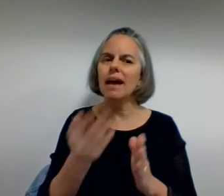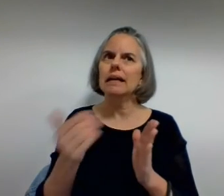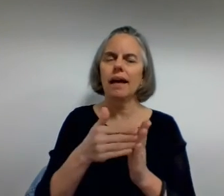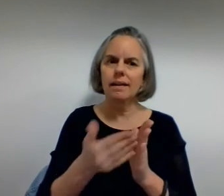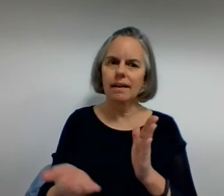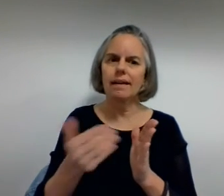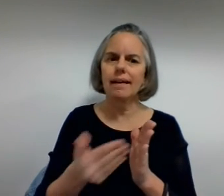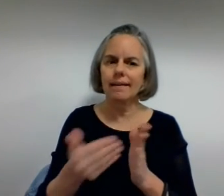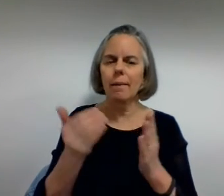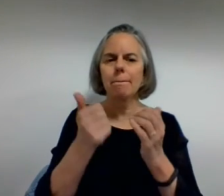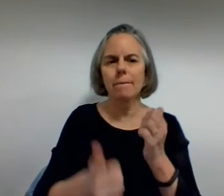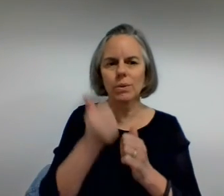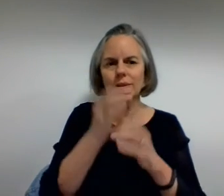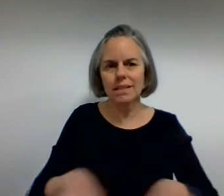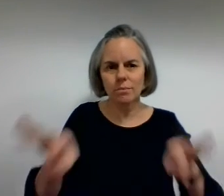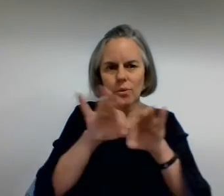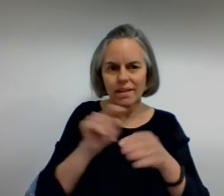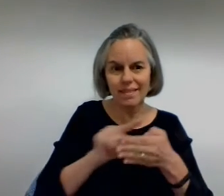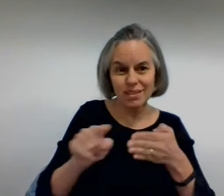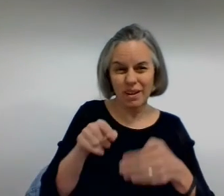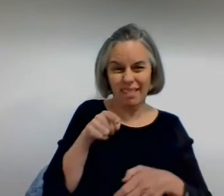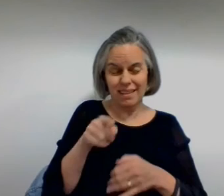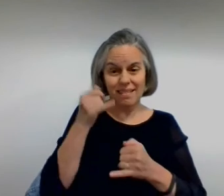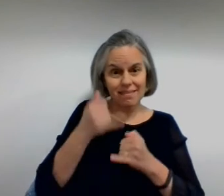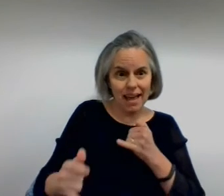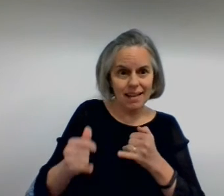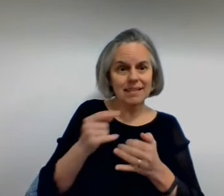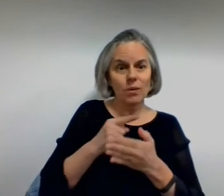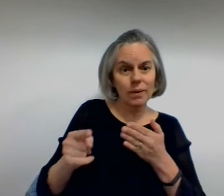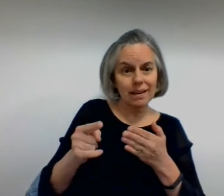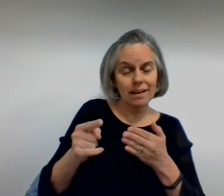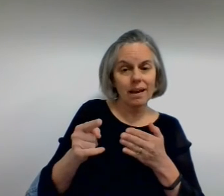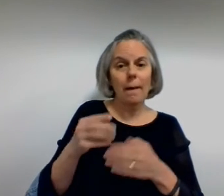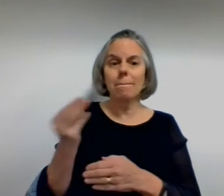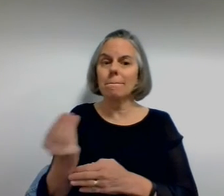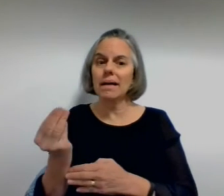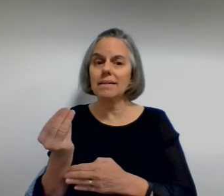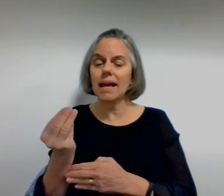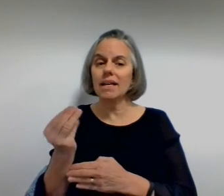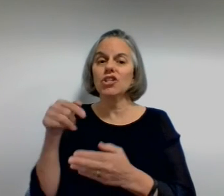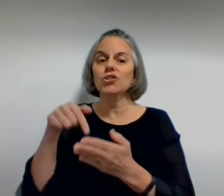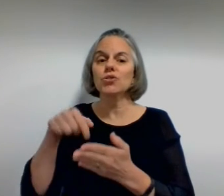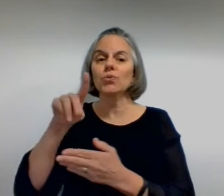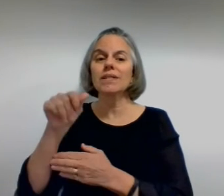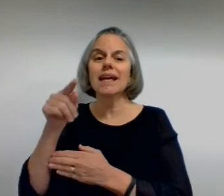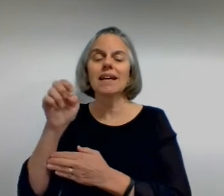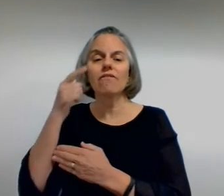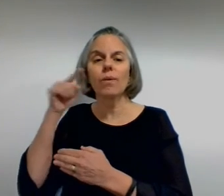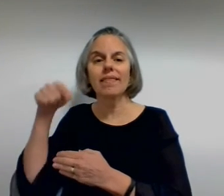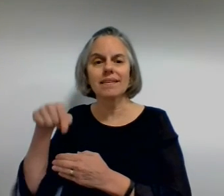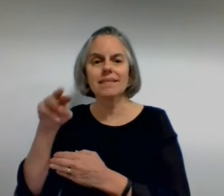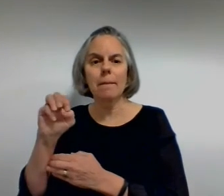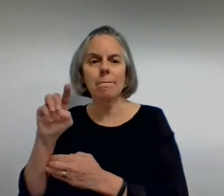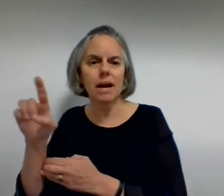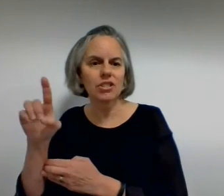it again and again. The most important thing this week, guys, is that this is the last week, and Monday is not only the due date for this module,